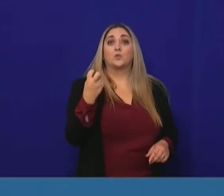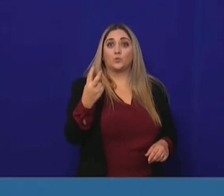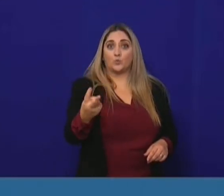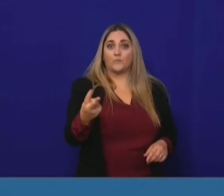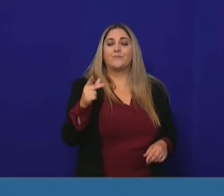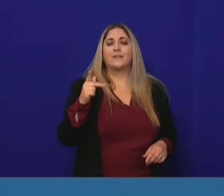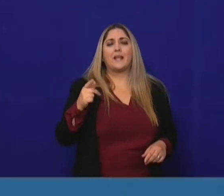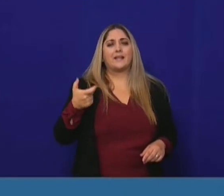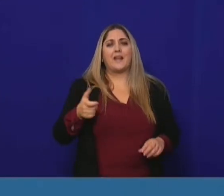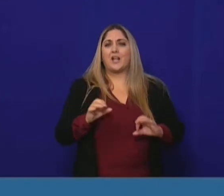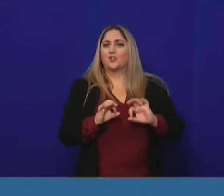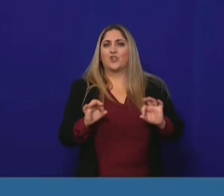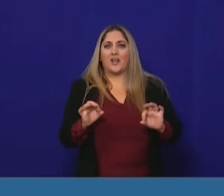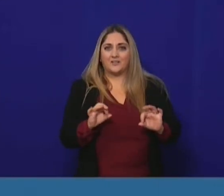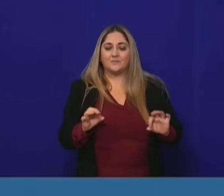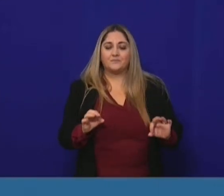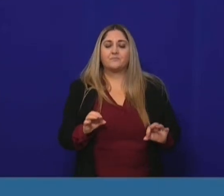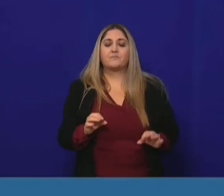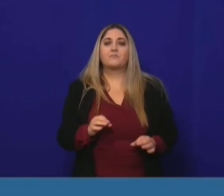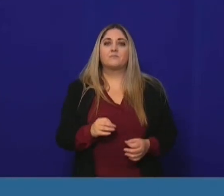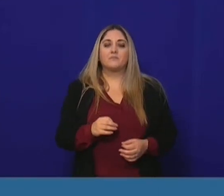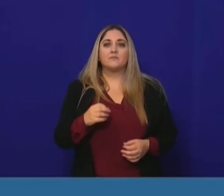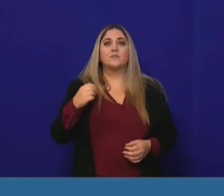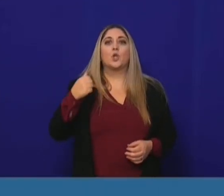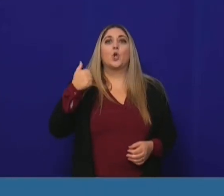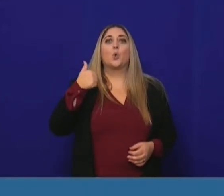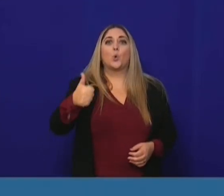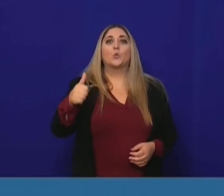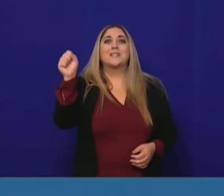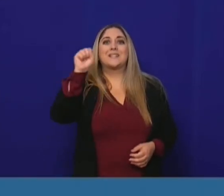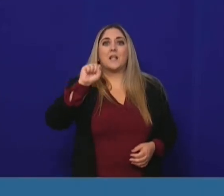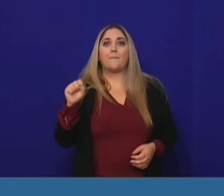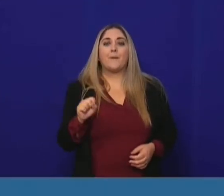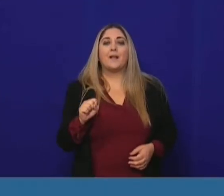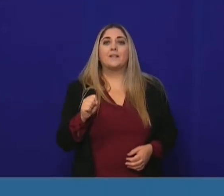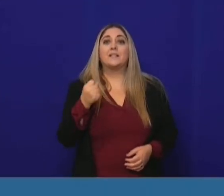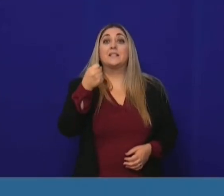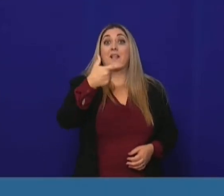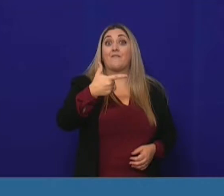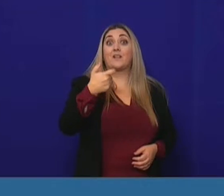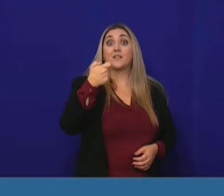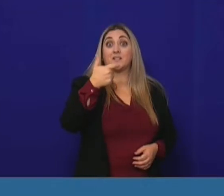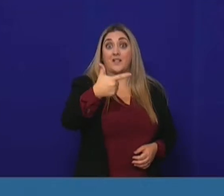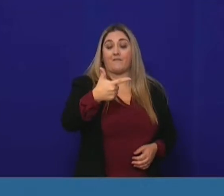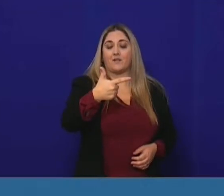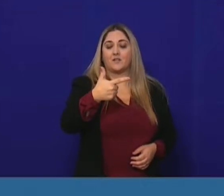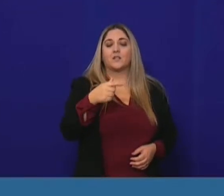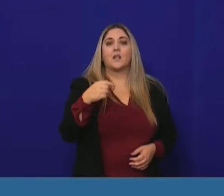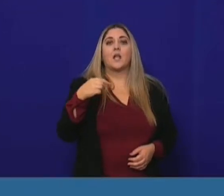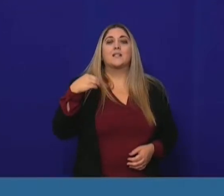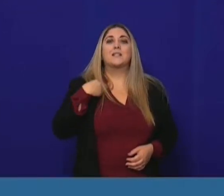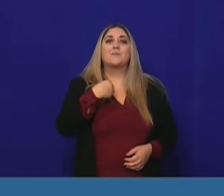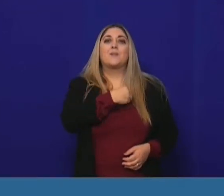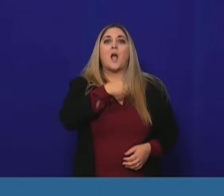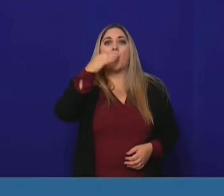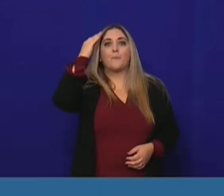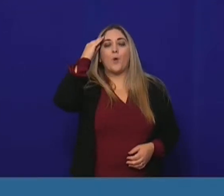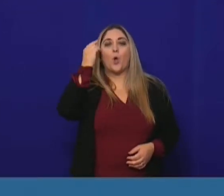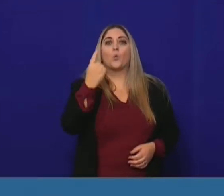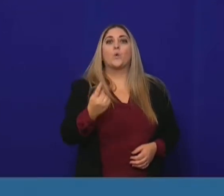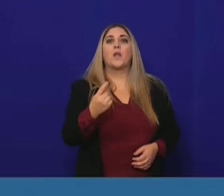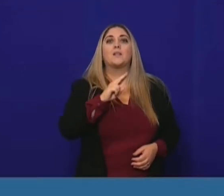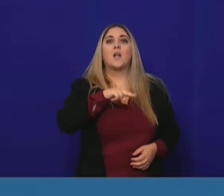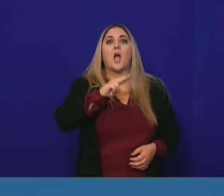kazijiet attivi, il-Good Samaritan għanna 77 persuna, Mount Carmel għanna 1 u Għawdex